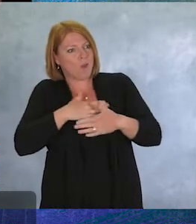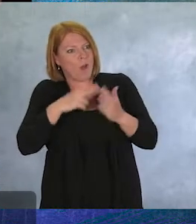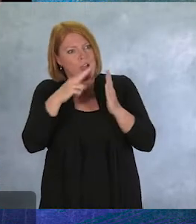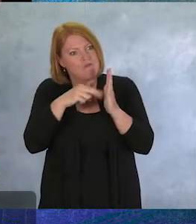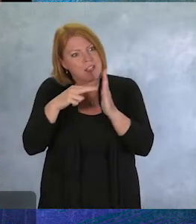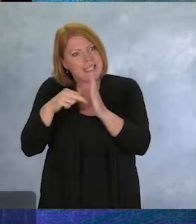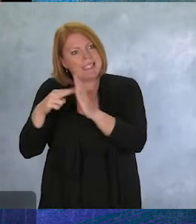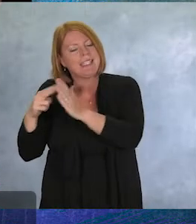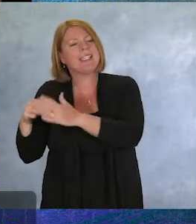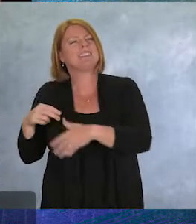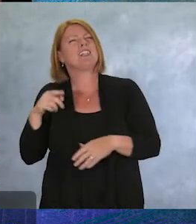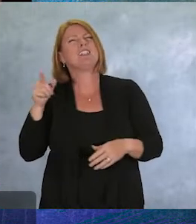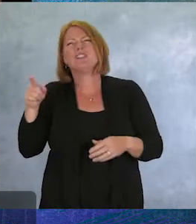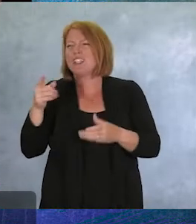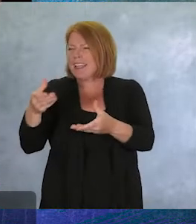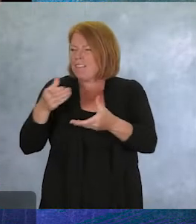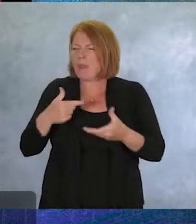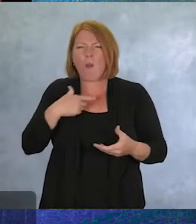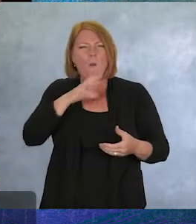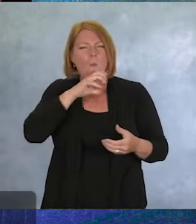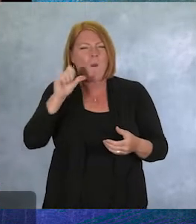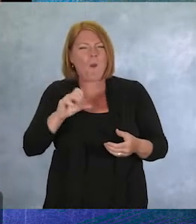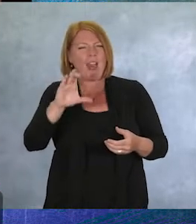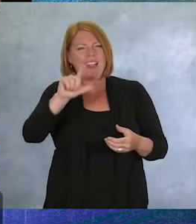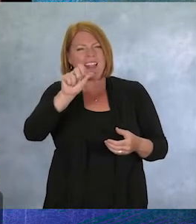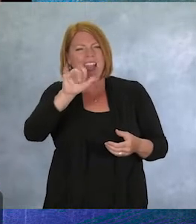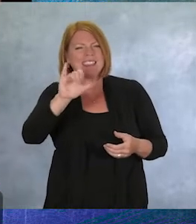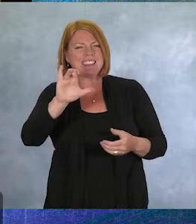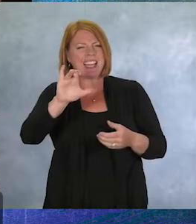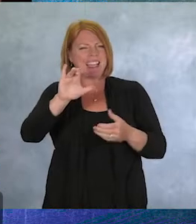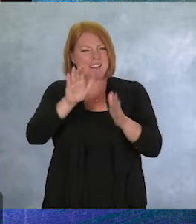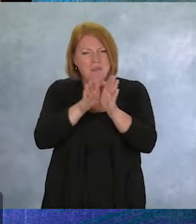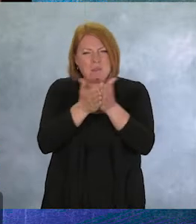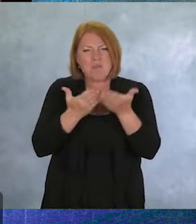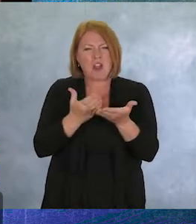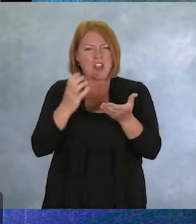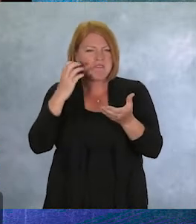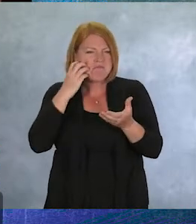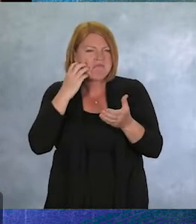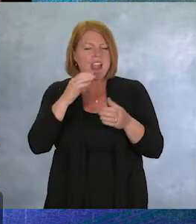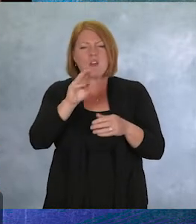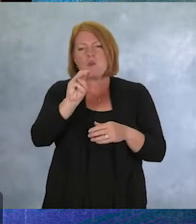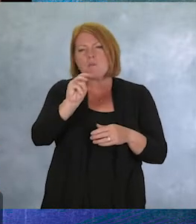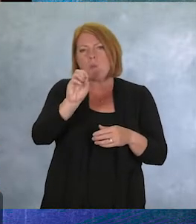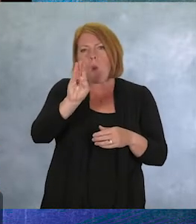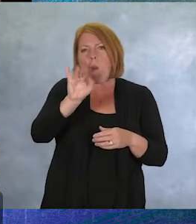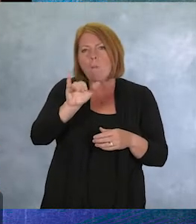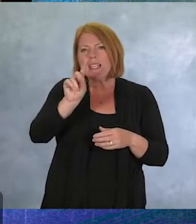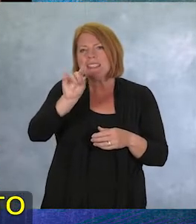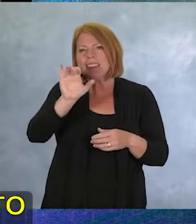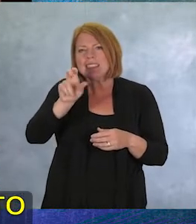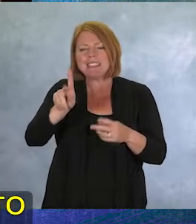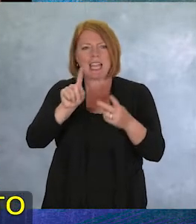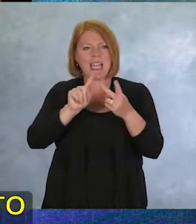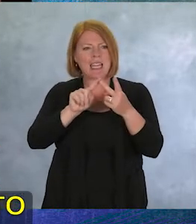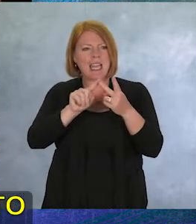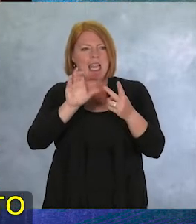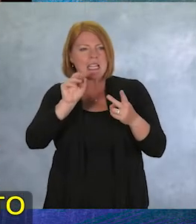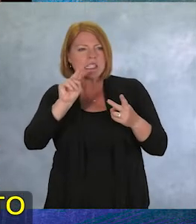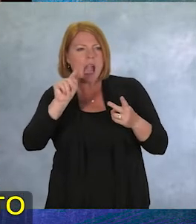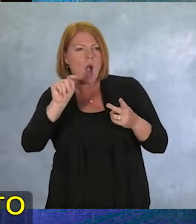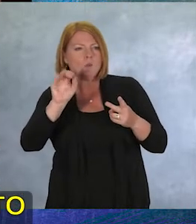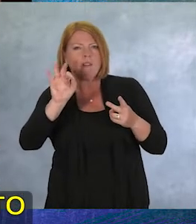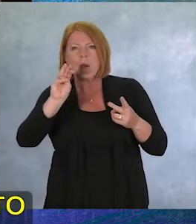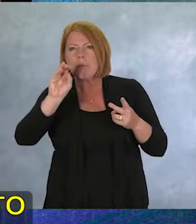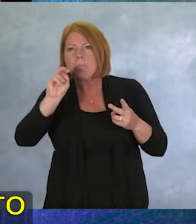like these what they called like classic novels. They were all these books like Moby Dick and The Count of